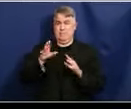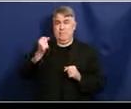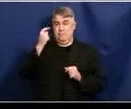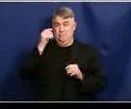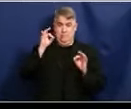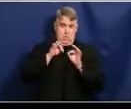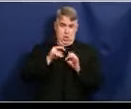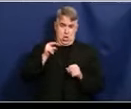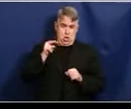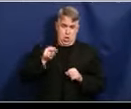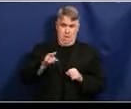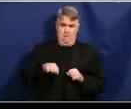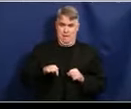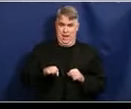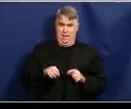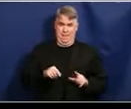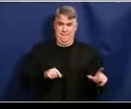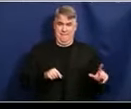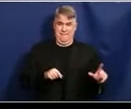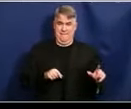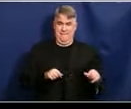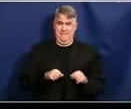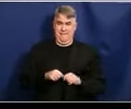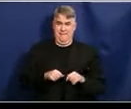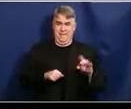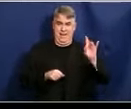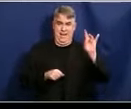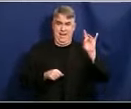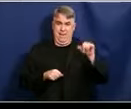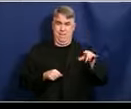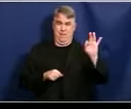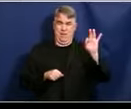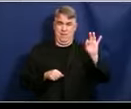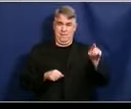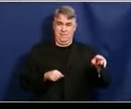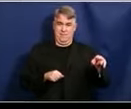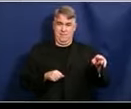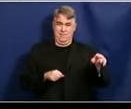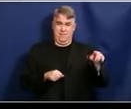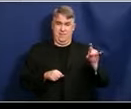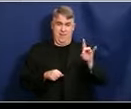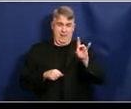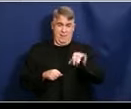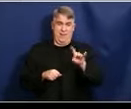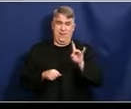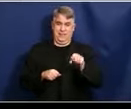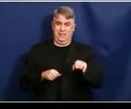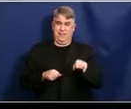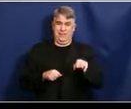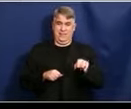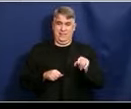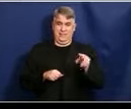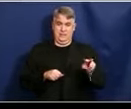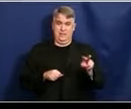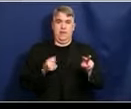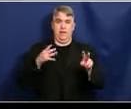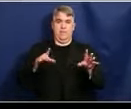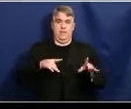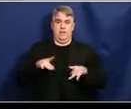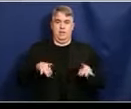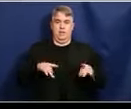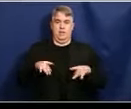left-hand corner there, you see 8.9 and 8.8. That's our case rate right now. And traditionally, to get into red, you've got to get